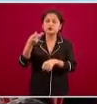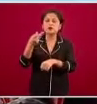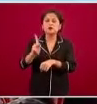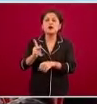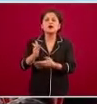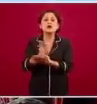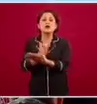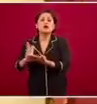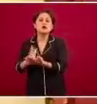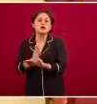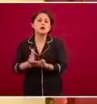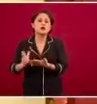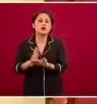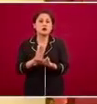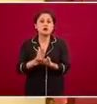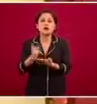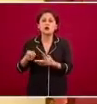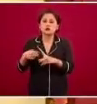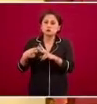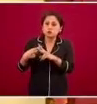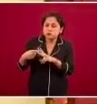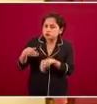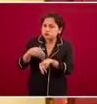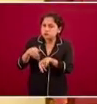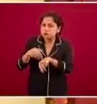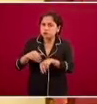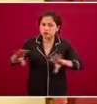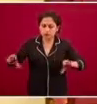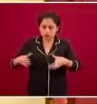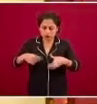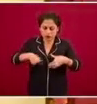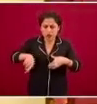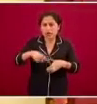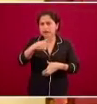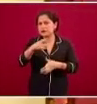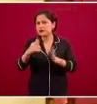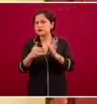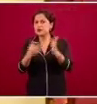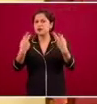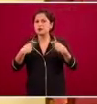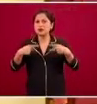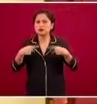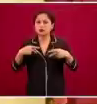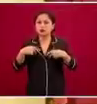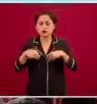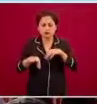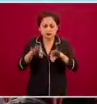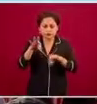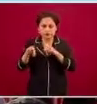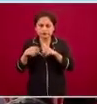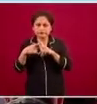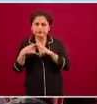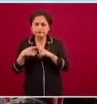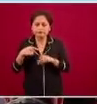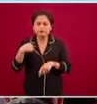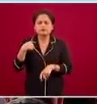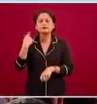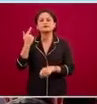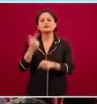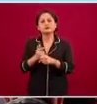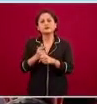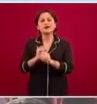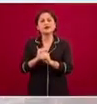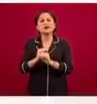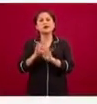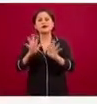Here we can look at the same distribution, but taking into account the incidence rate, which is calculated taking into account